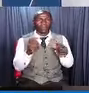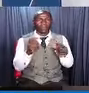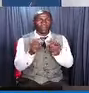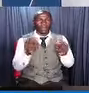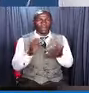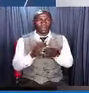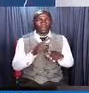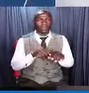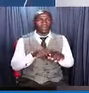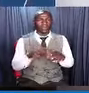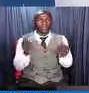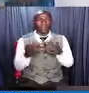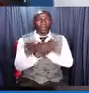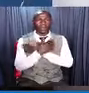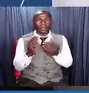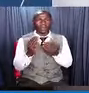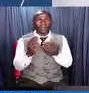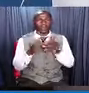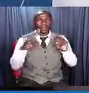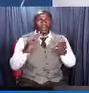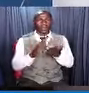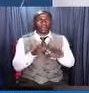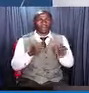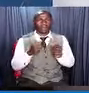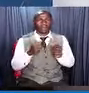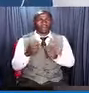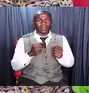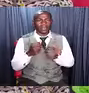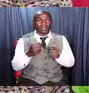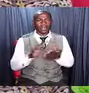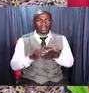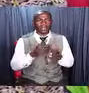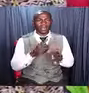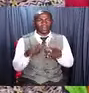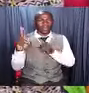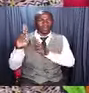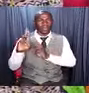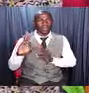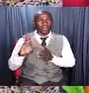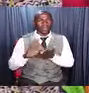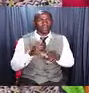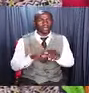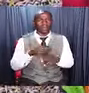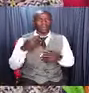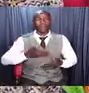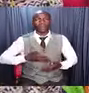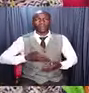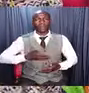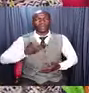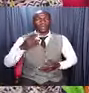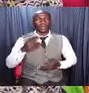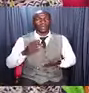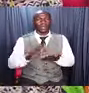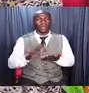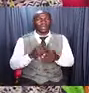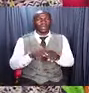Sometimes bitterness, sometimes love. Mara amani, sometimes peace, mara vita. Sometimes fight. Mara heshima, sometimes honor to your parents, sometimes